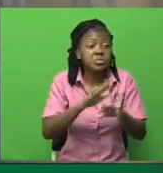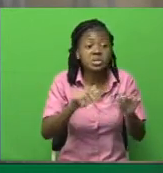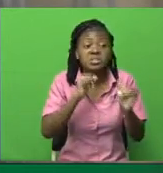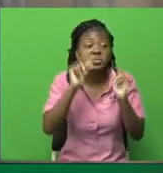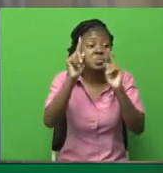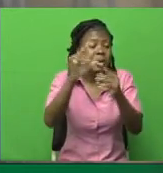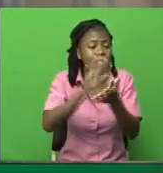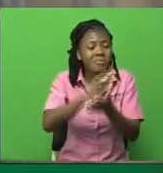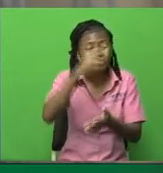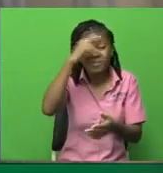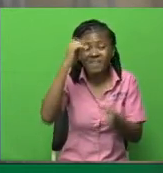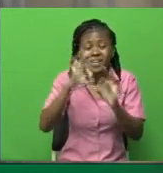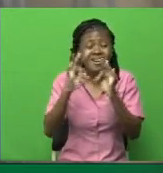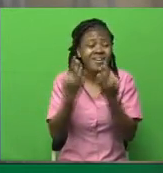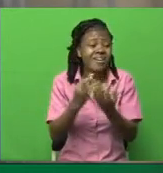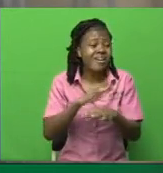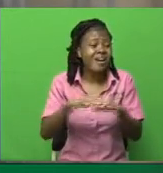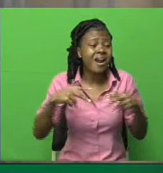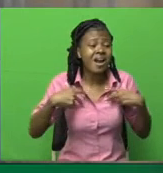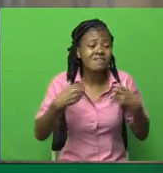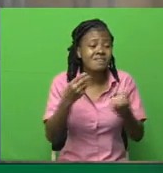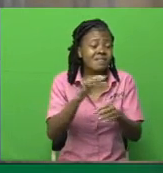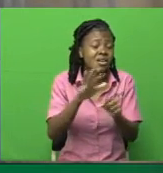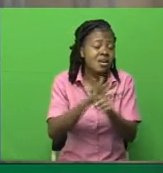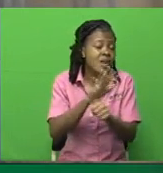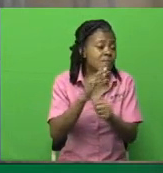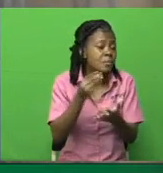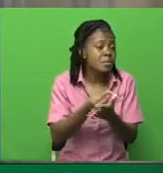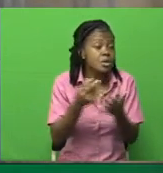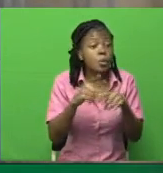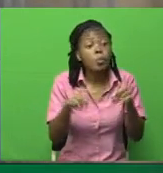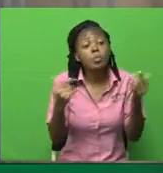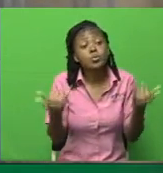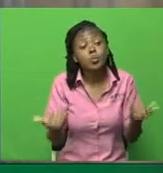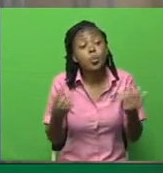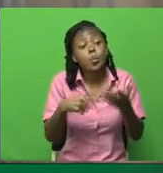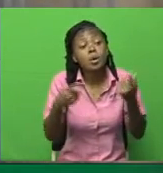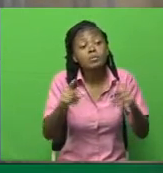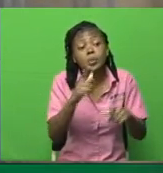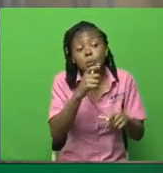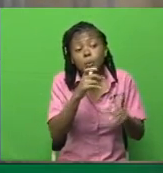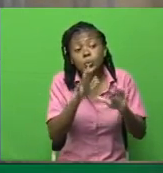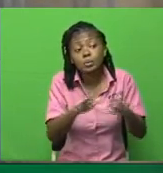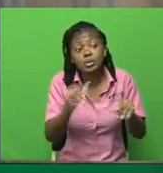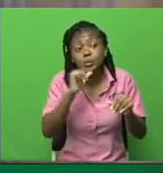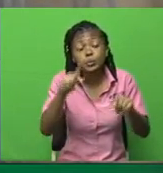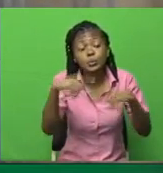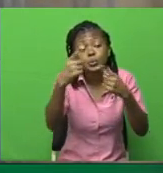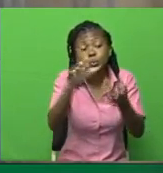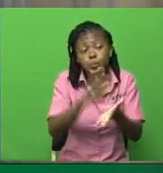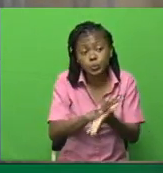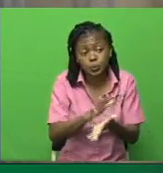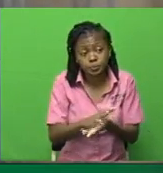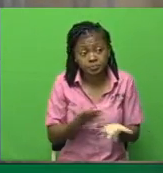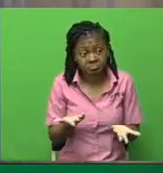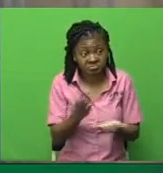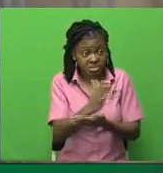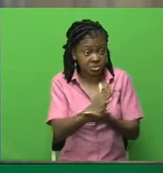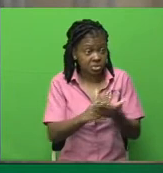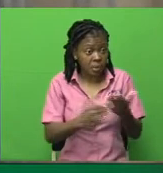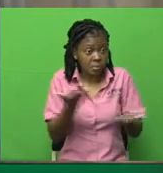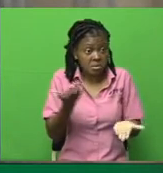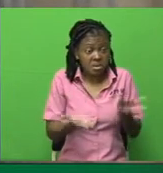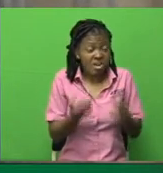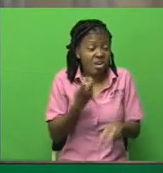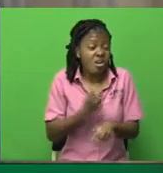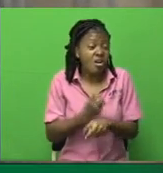school and what will happen to these children who drop out some may be permanently unemployable others submitted